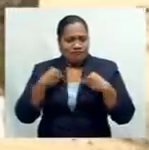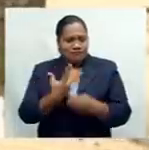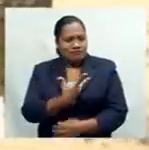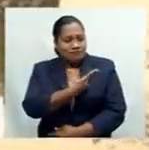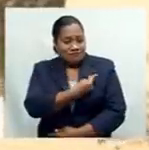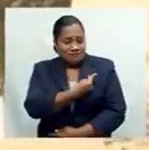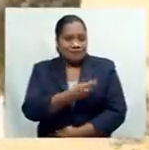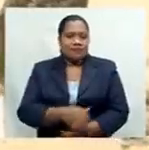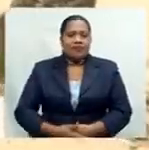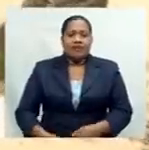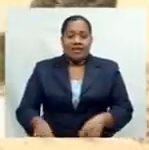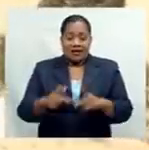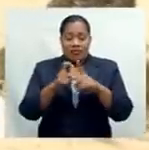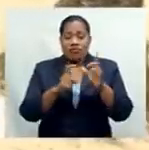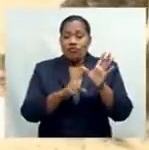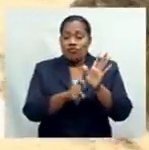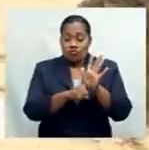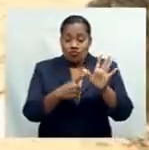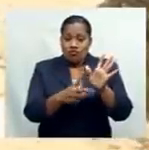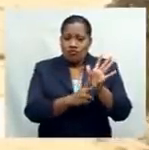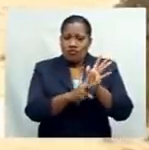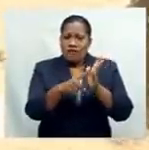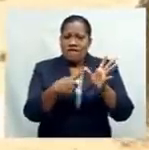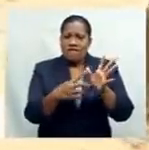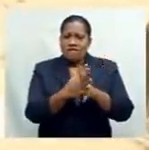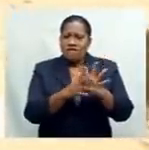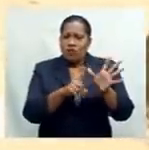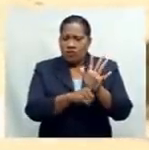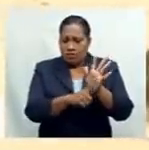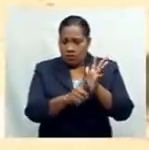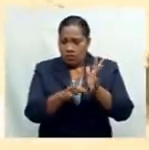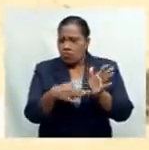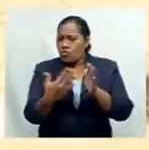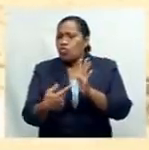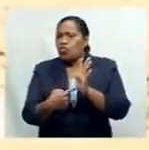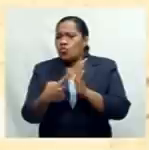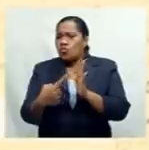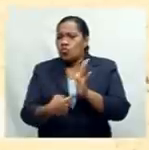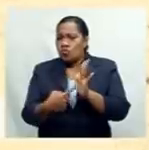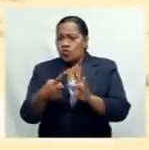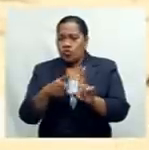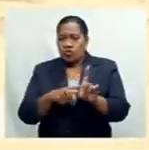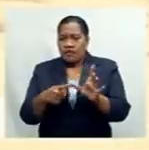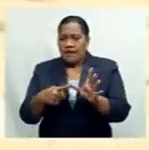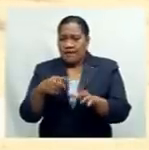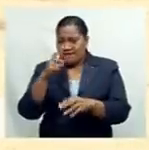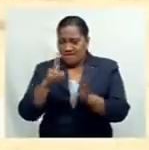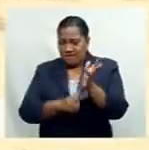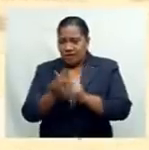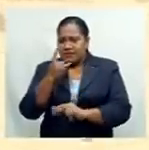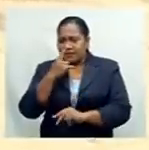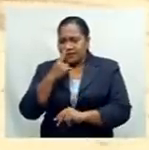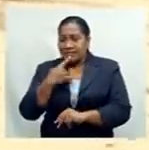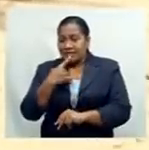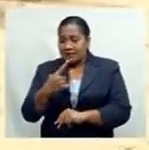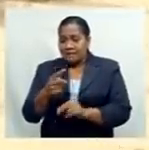Rawalu Totoya village headman Semesa Lesi says villagers are highly anticipating their first